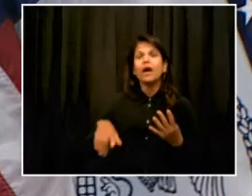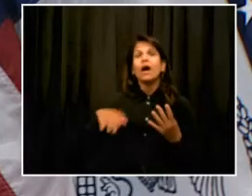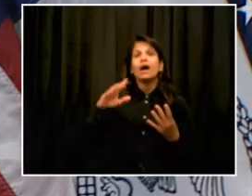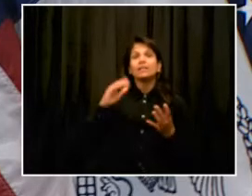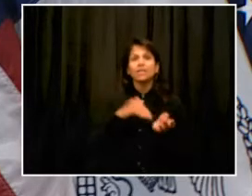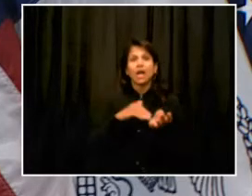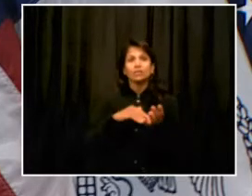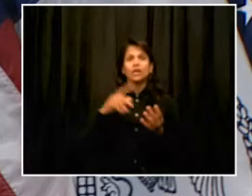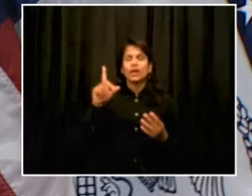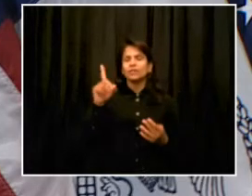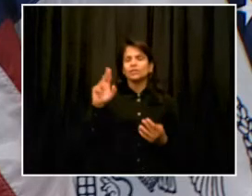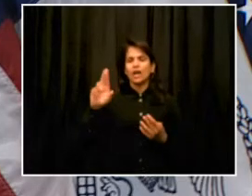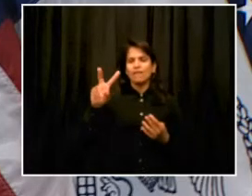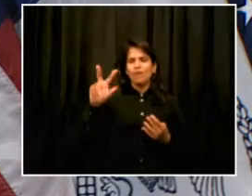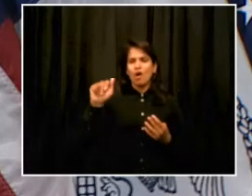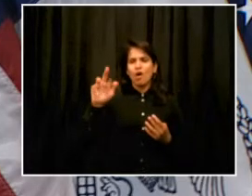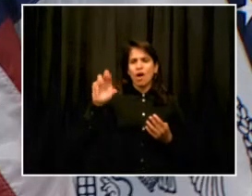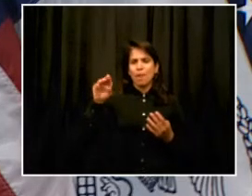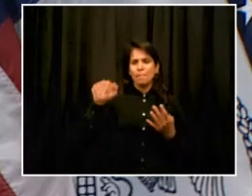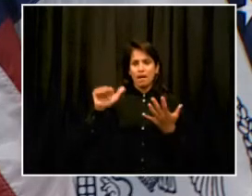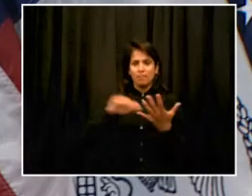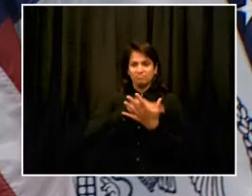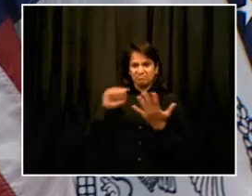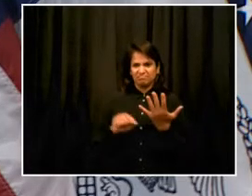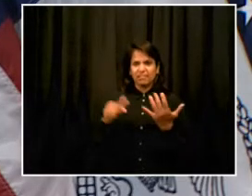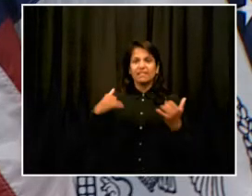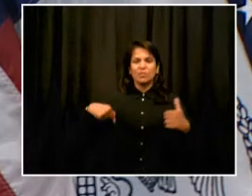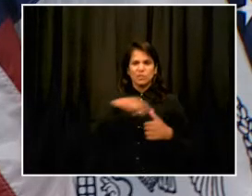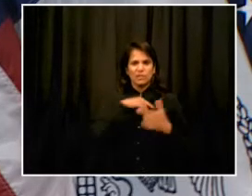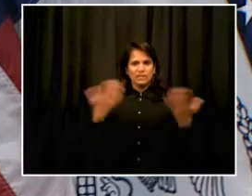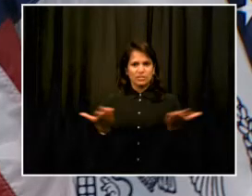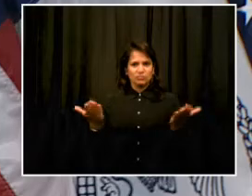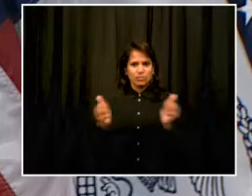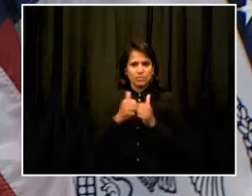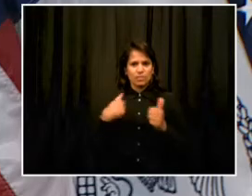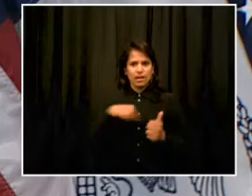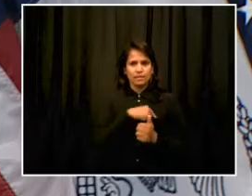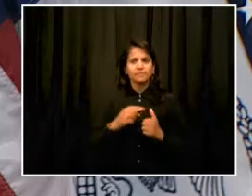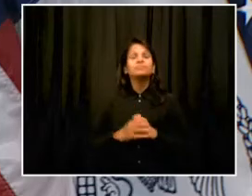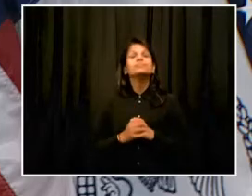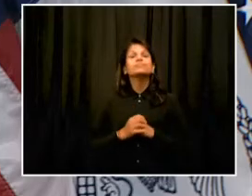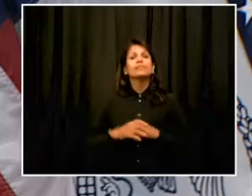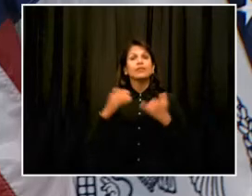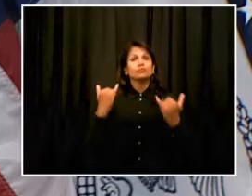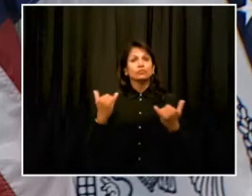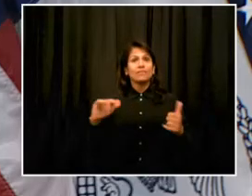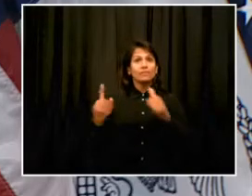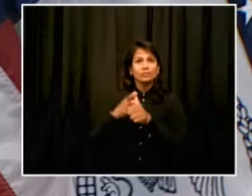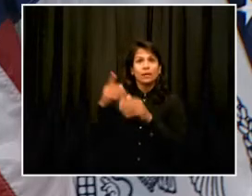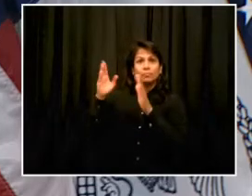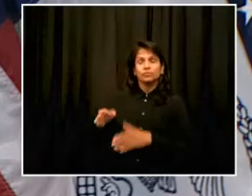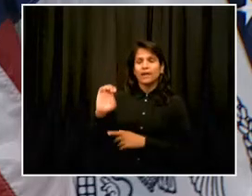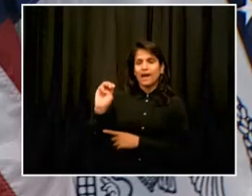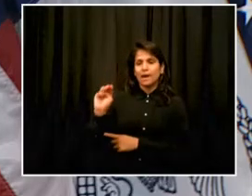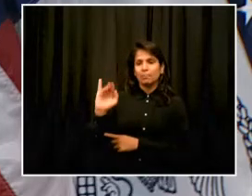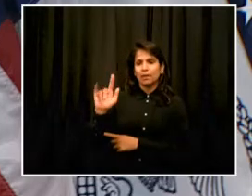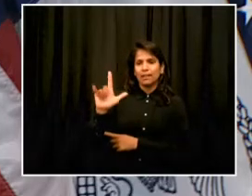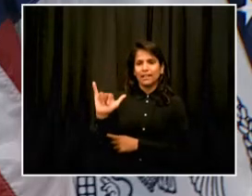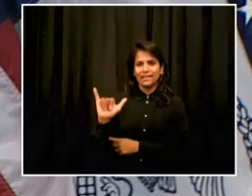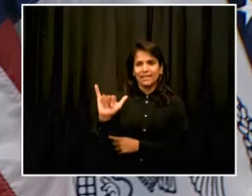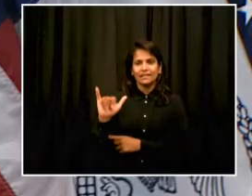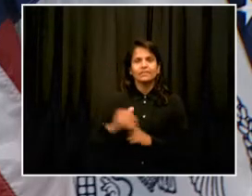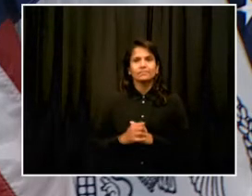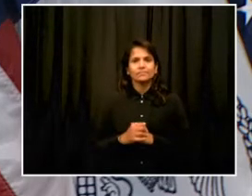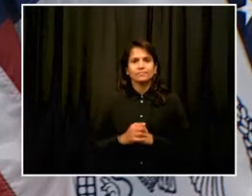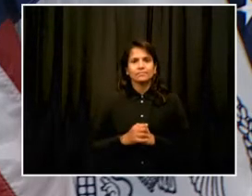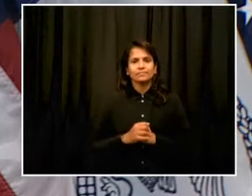morning, Mayor de Blasio. Hey, Emily, how are you? I'm well, thank you very much. May I please ask you to contrast your relationship with Commissioner Shea